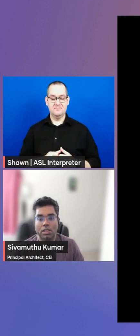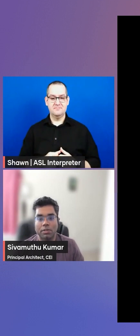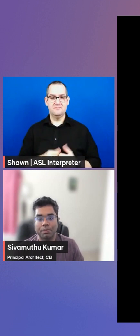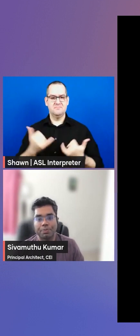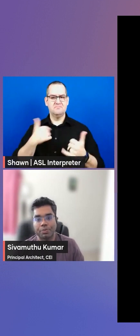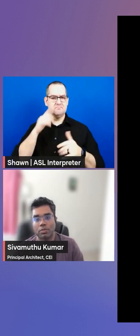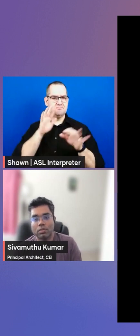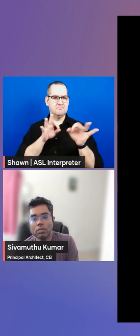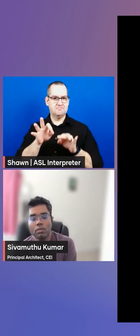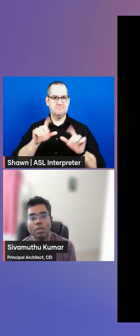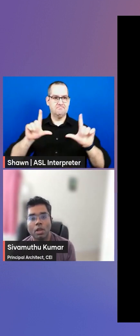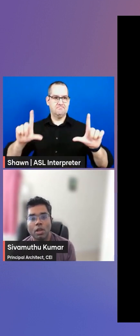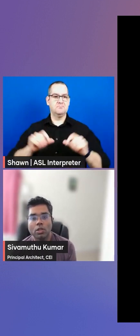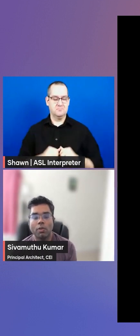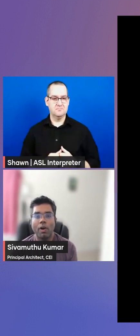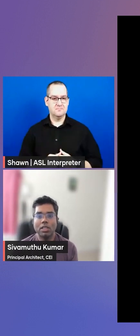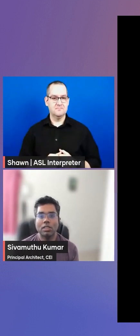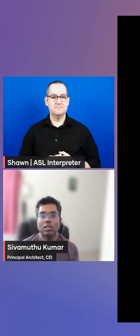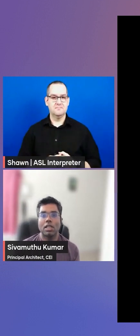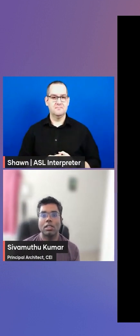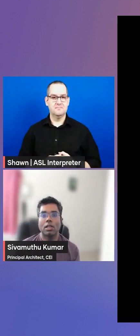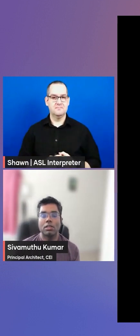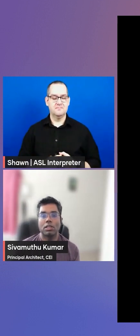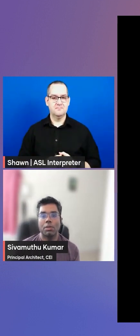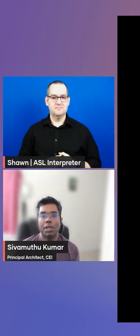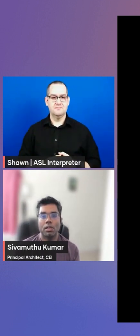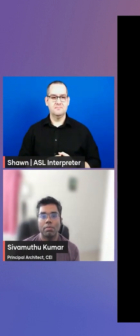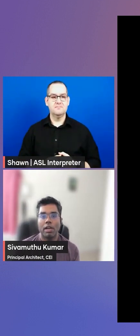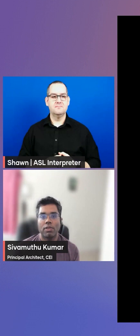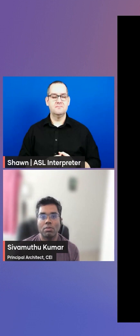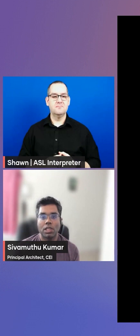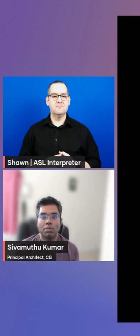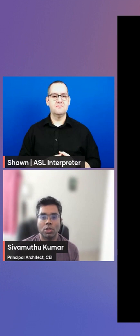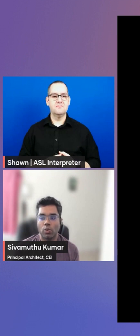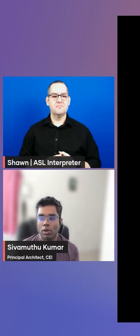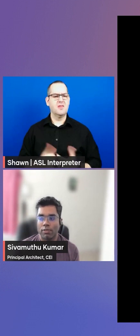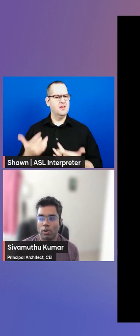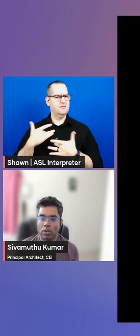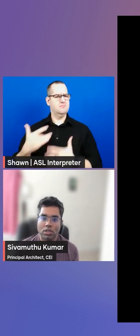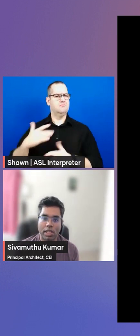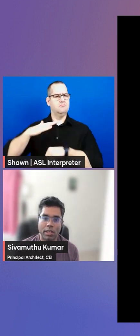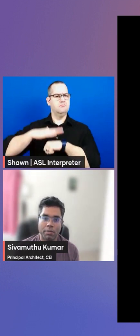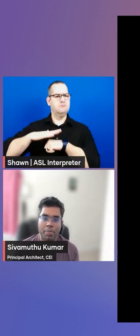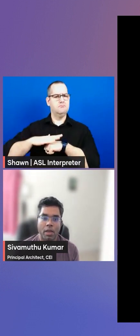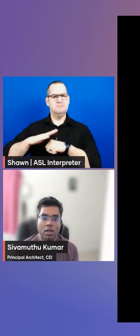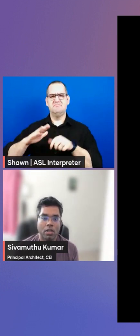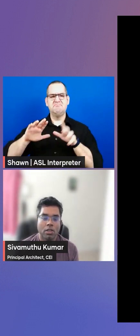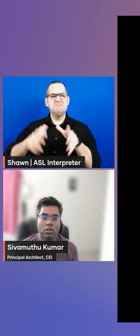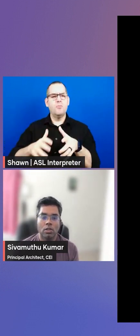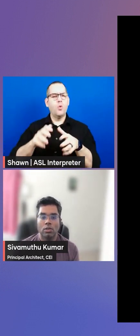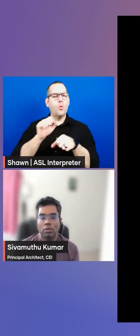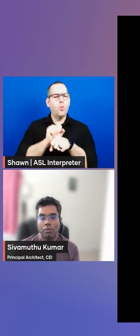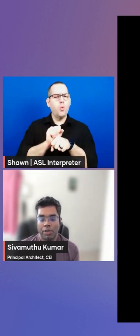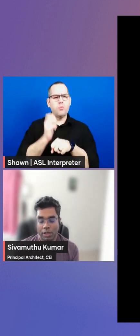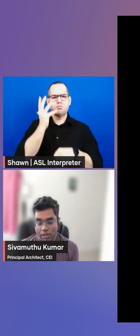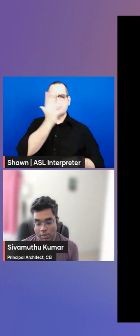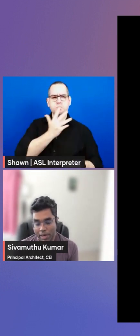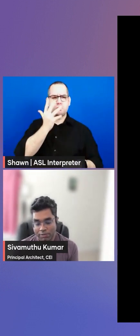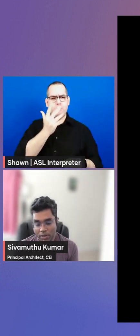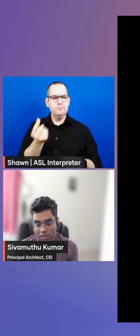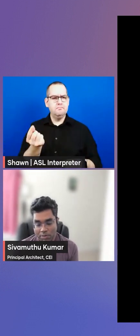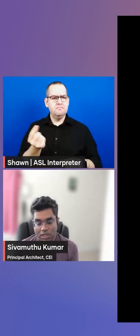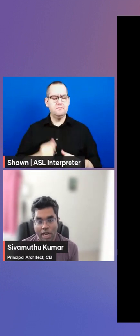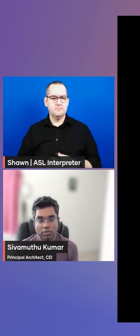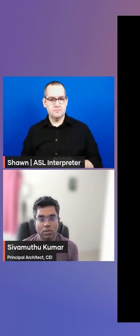into the picture there. So what does the typical platform teams workflow looks like? So